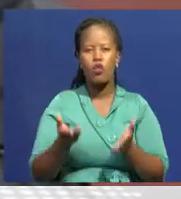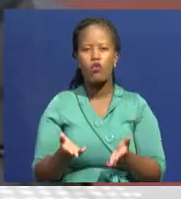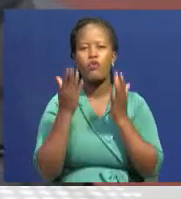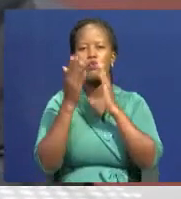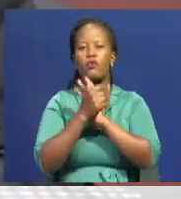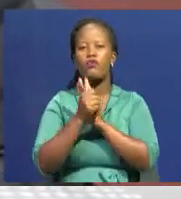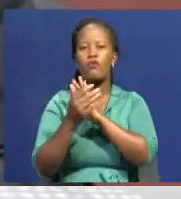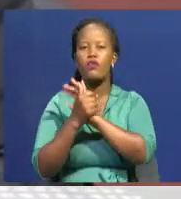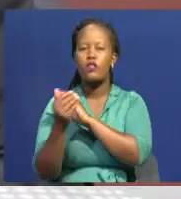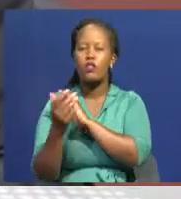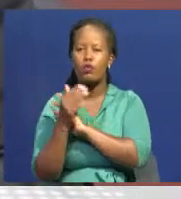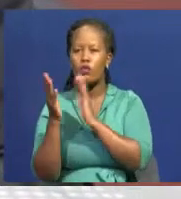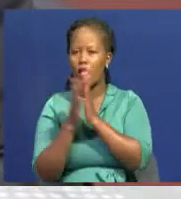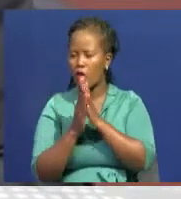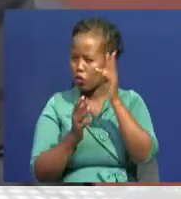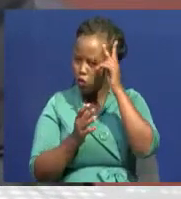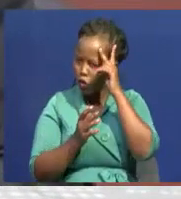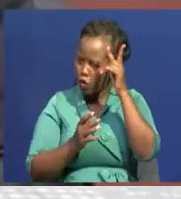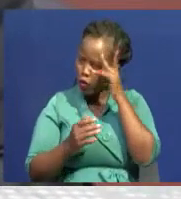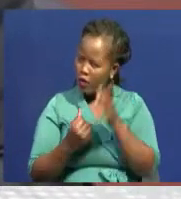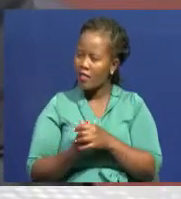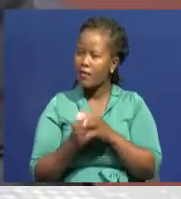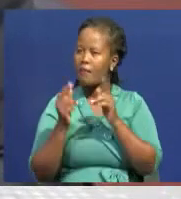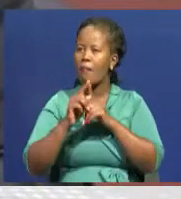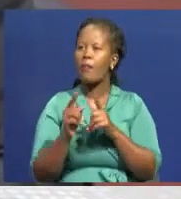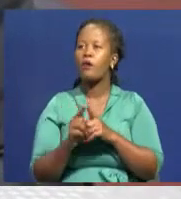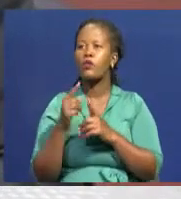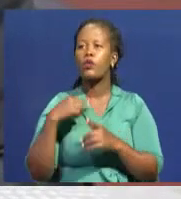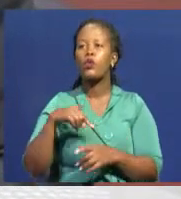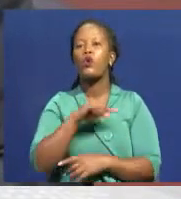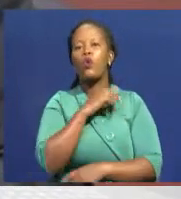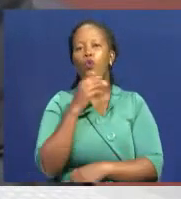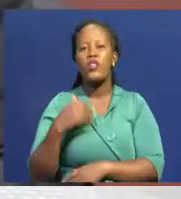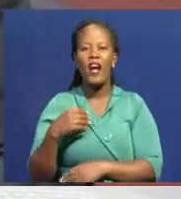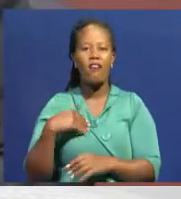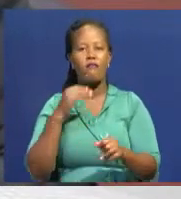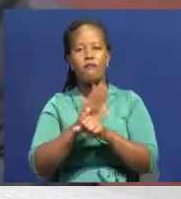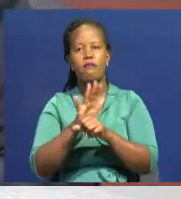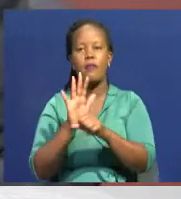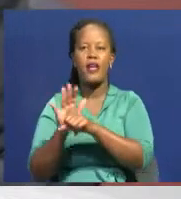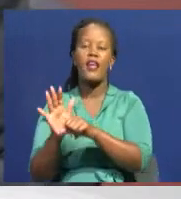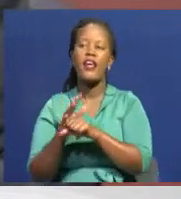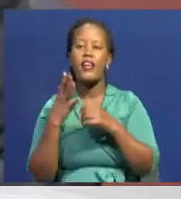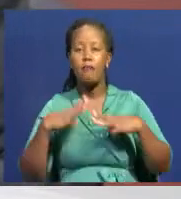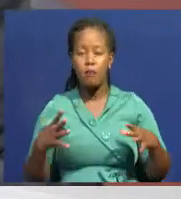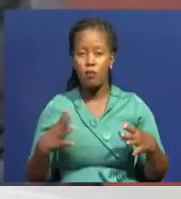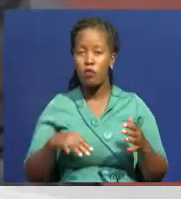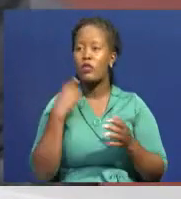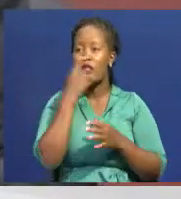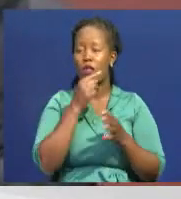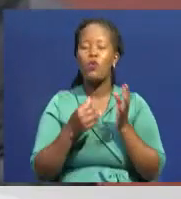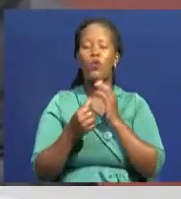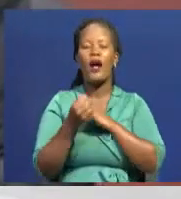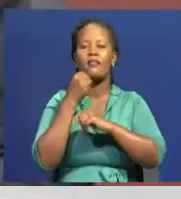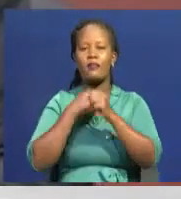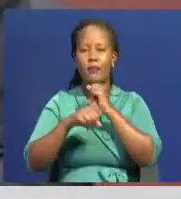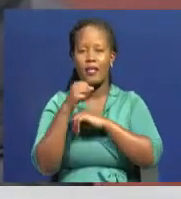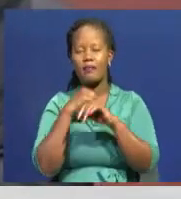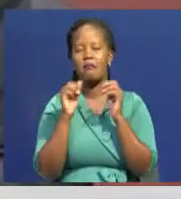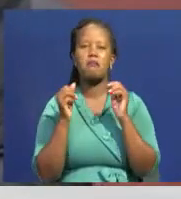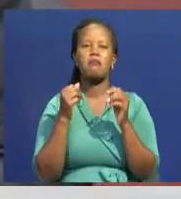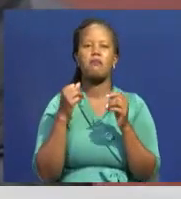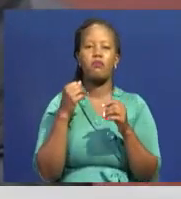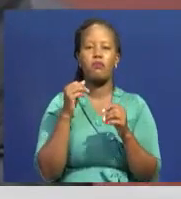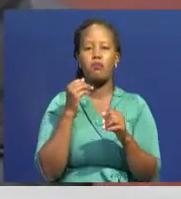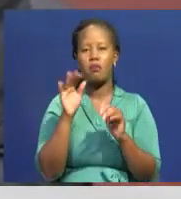knowledge. We acknowledge that in the market out there, we have quite a number of people who are practicing real estate, but